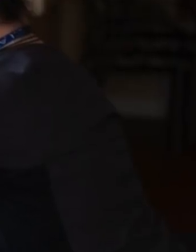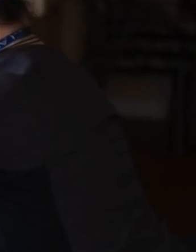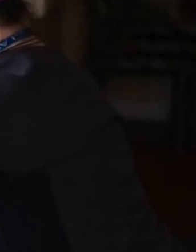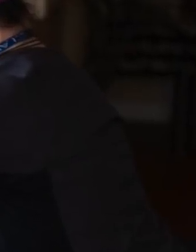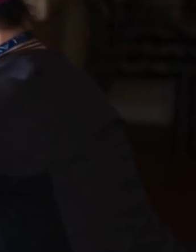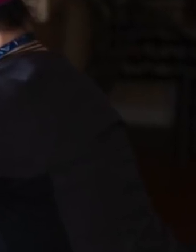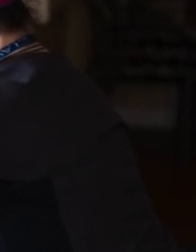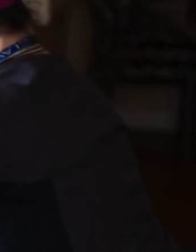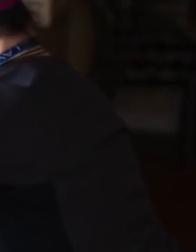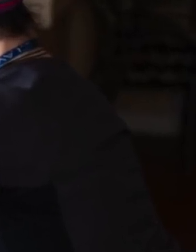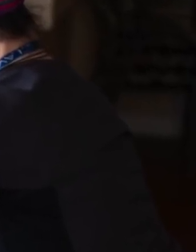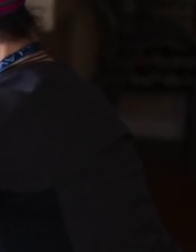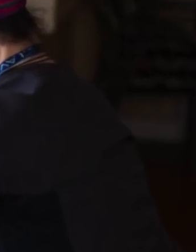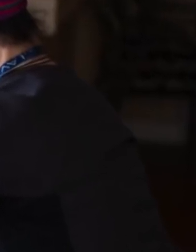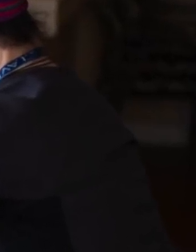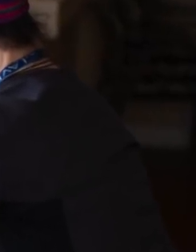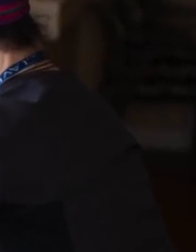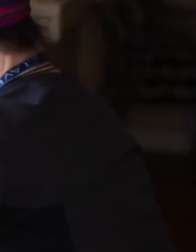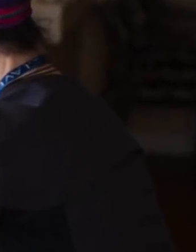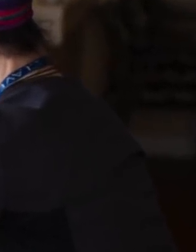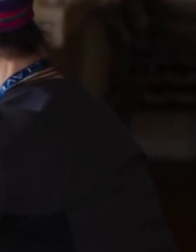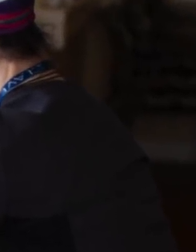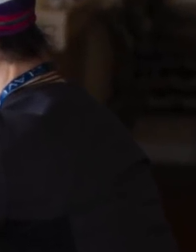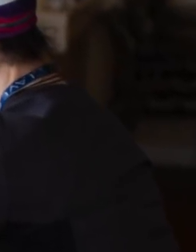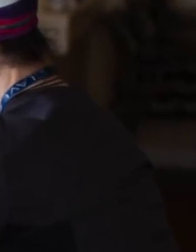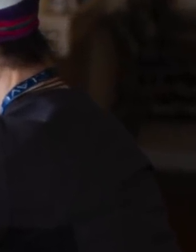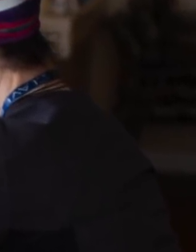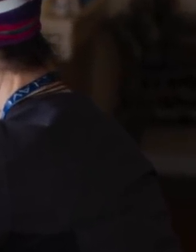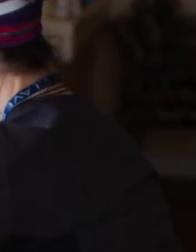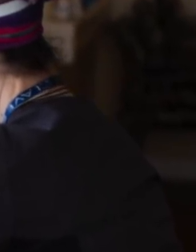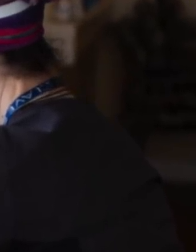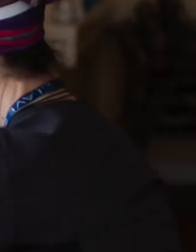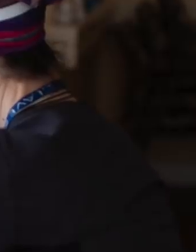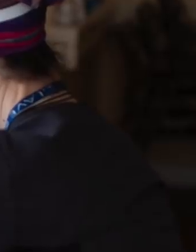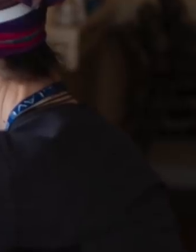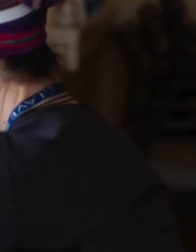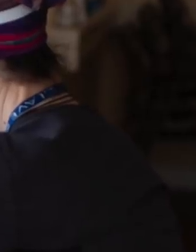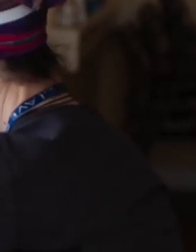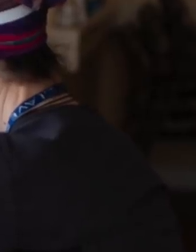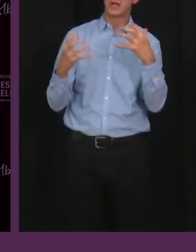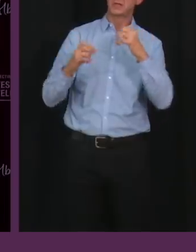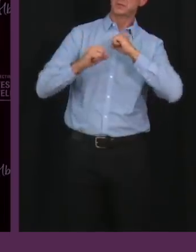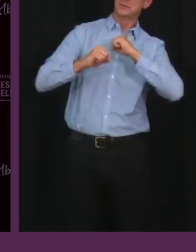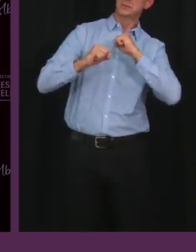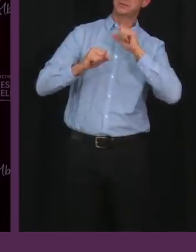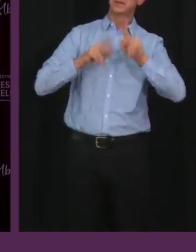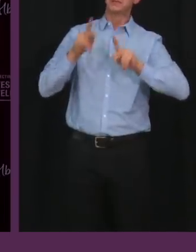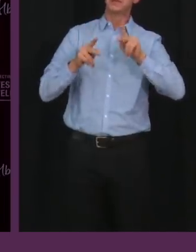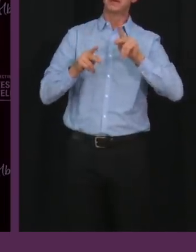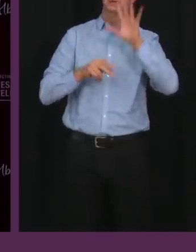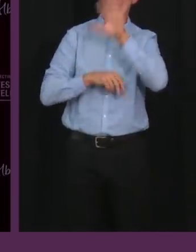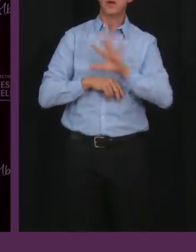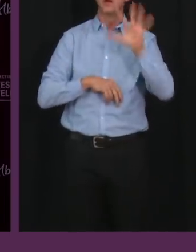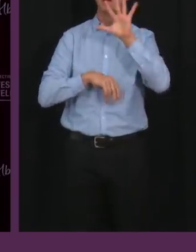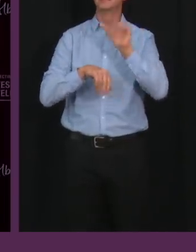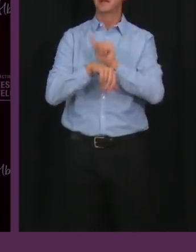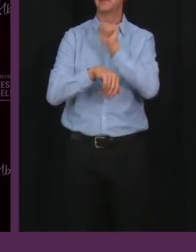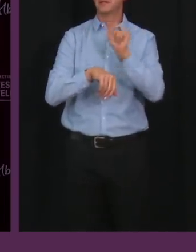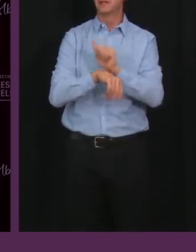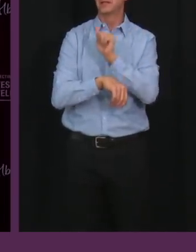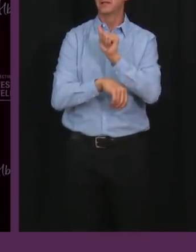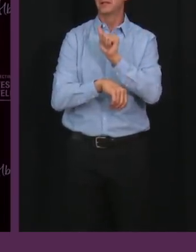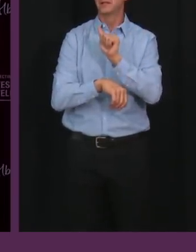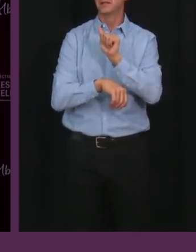us time to get more Albertans protected with their first doses. At the same time we'll not penalize areas of the province where